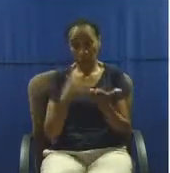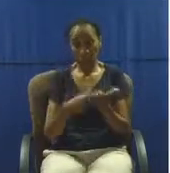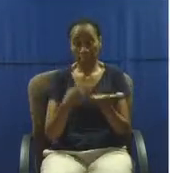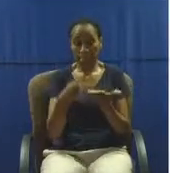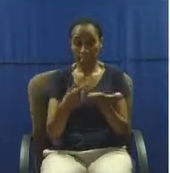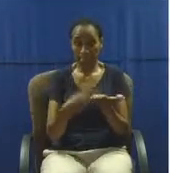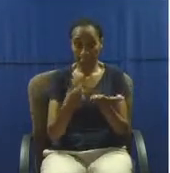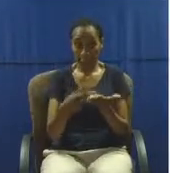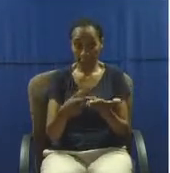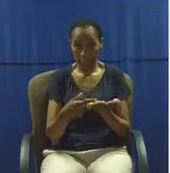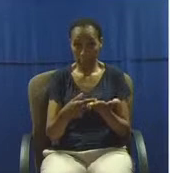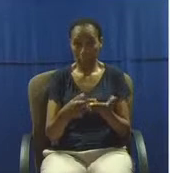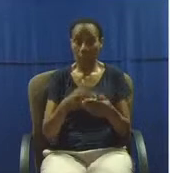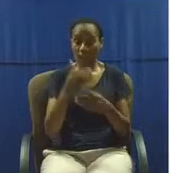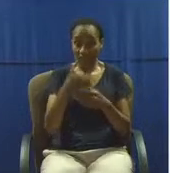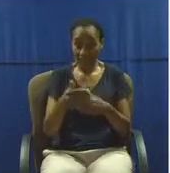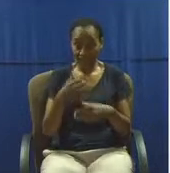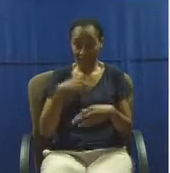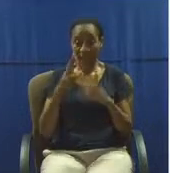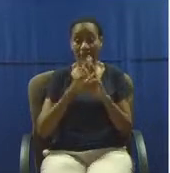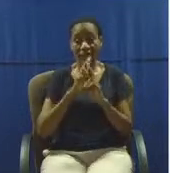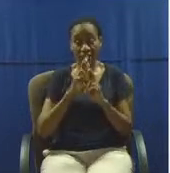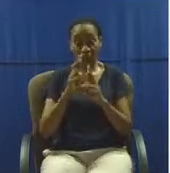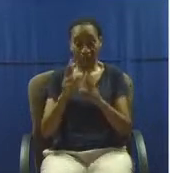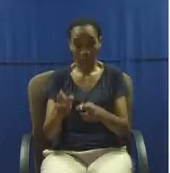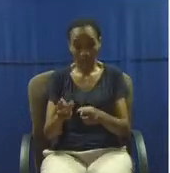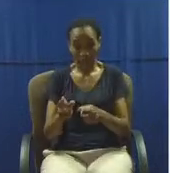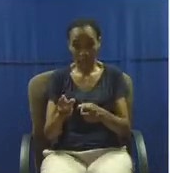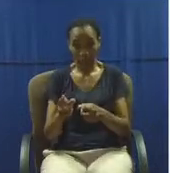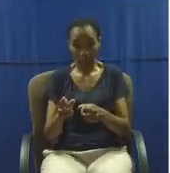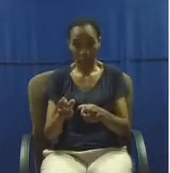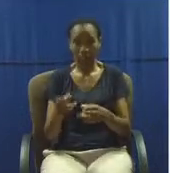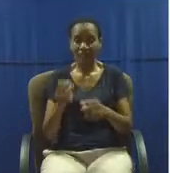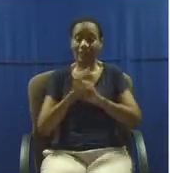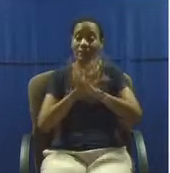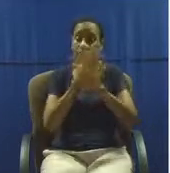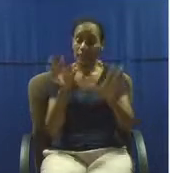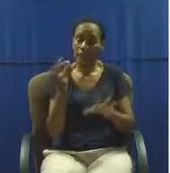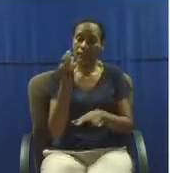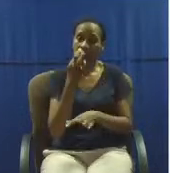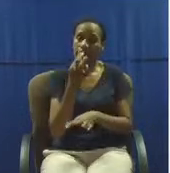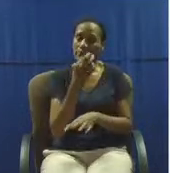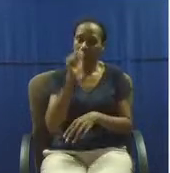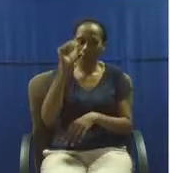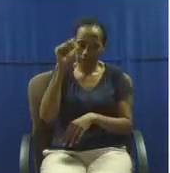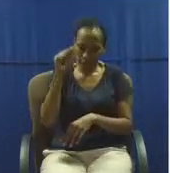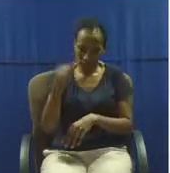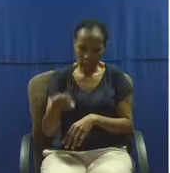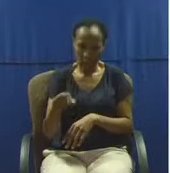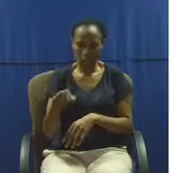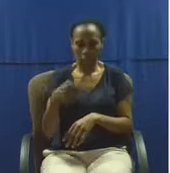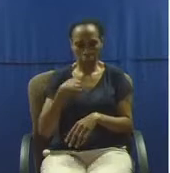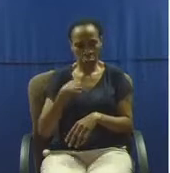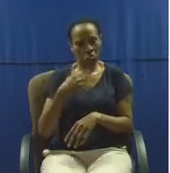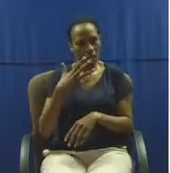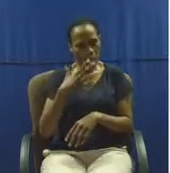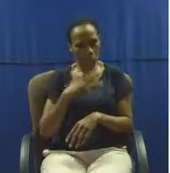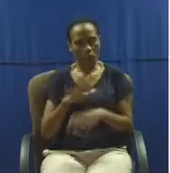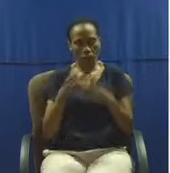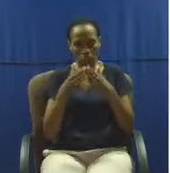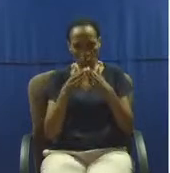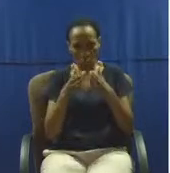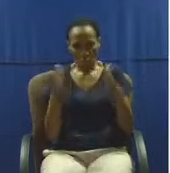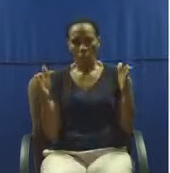debate and my reply thereto, we stated very clearly that yes, we would like to create a